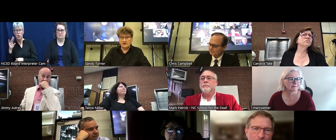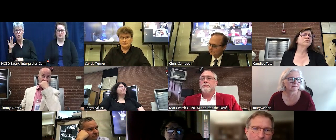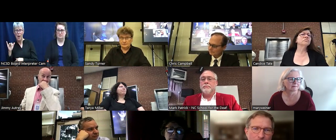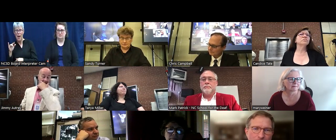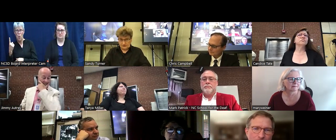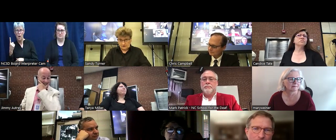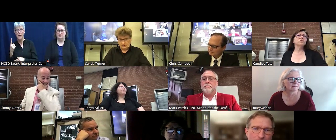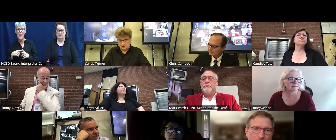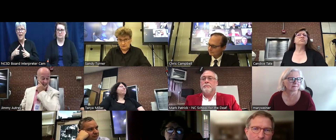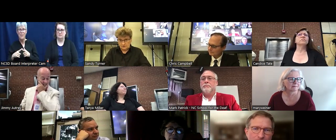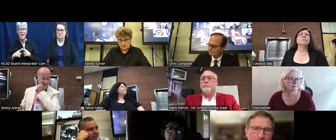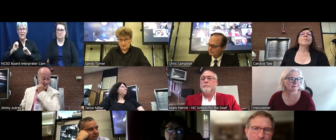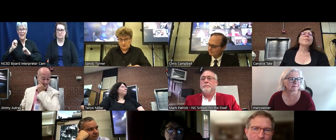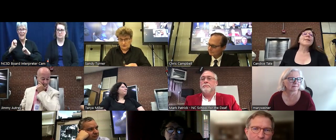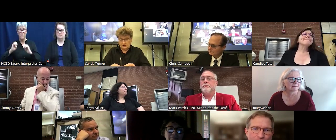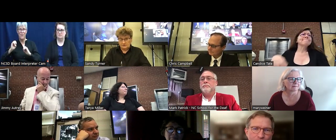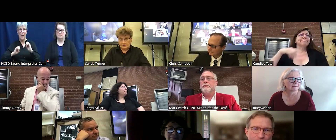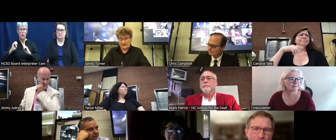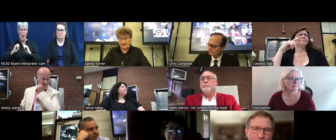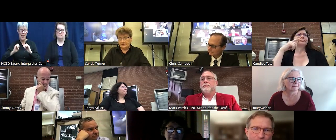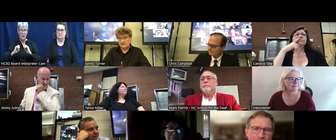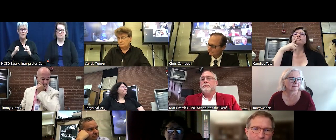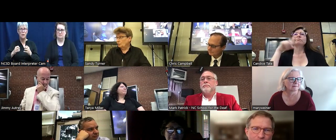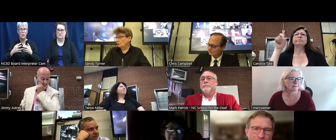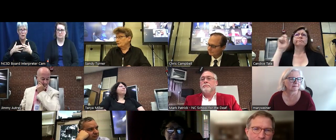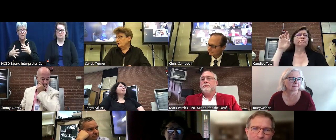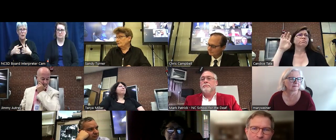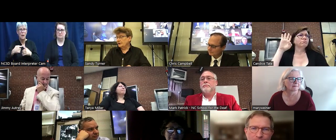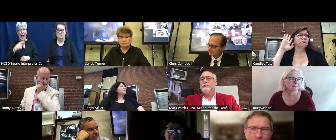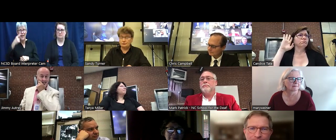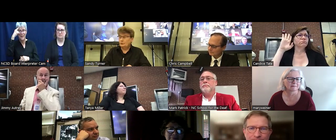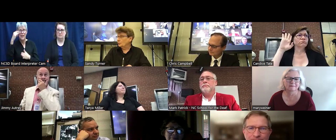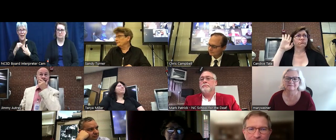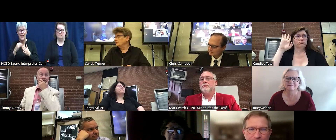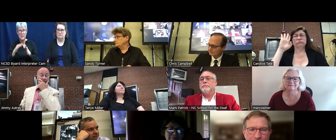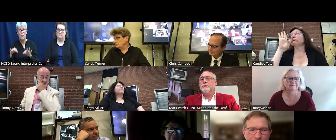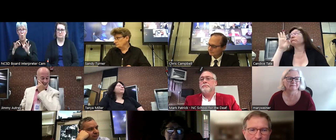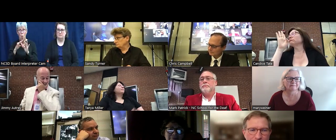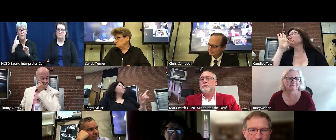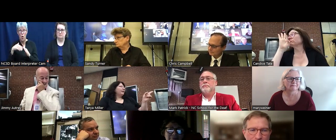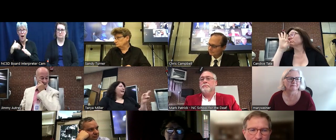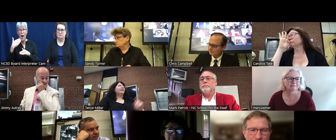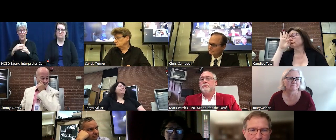has come to be. I think that's important in our next report.